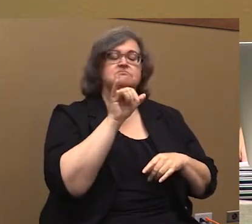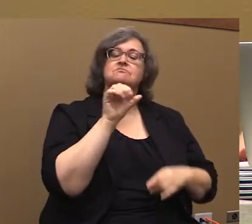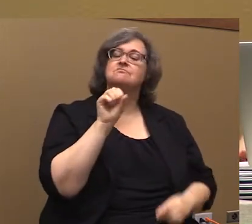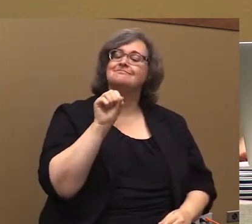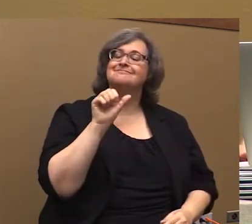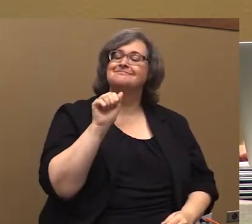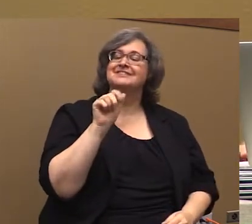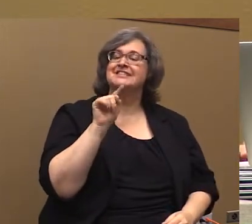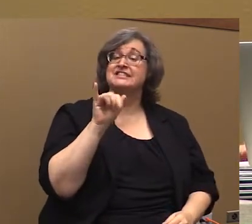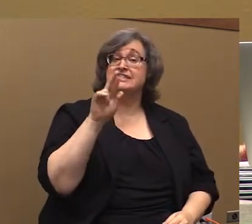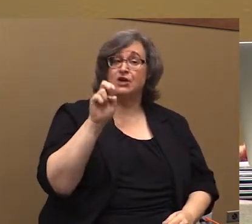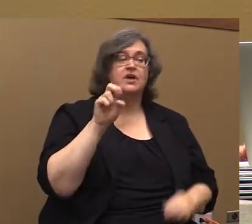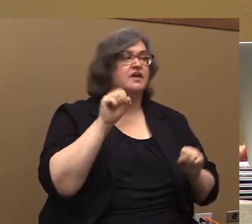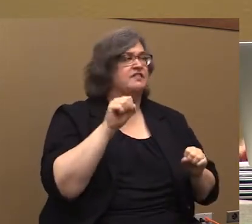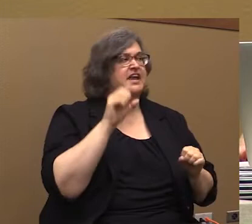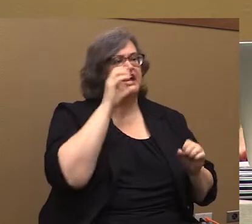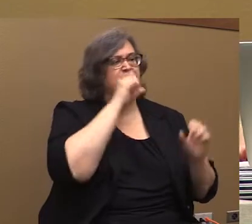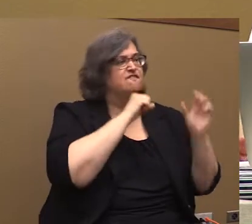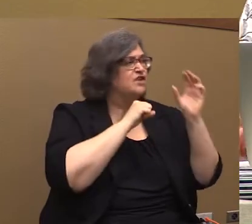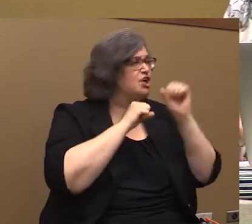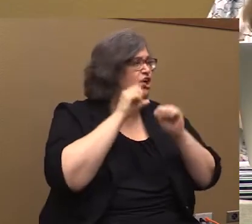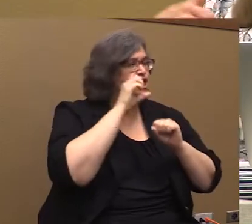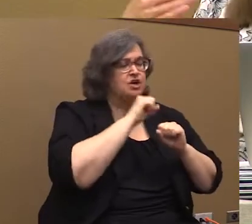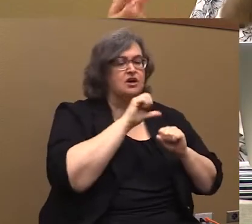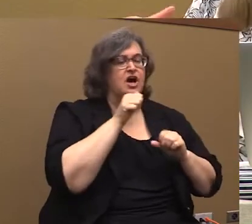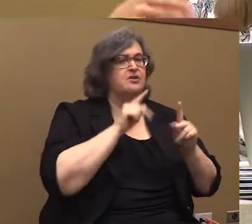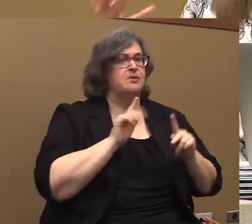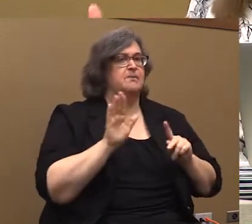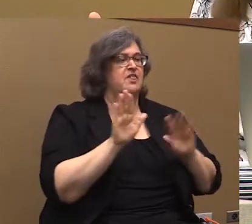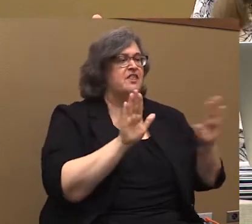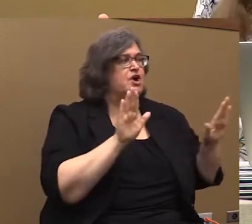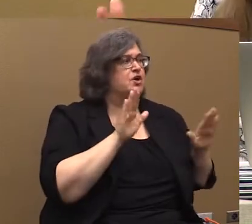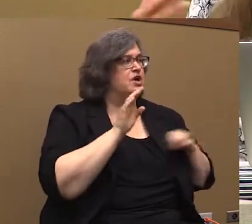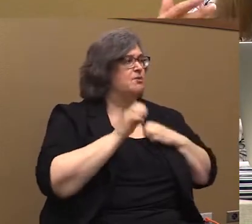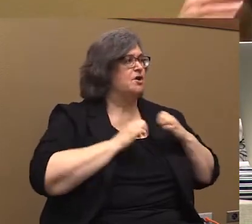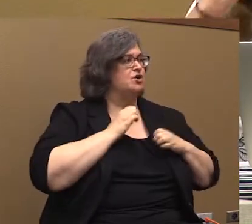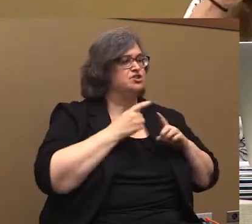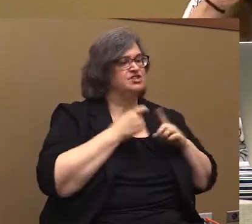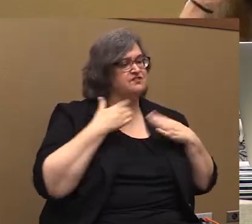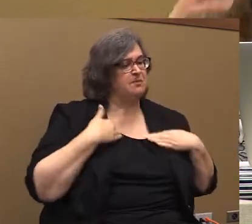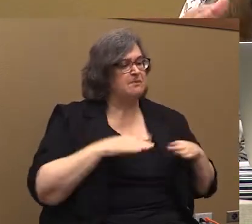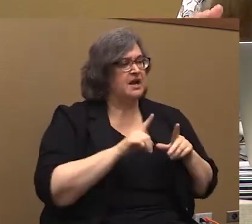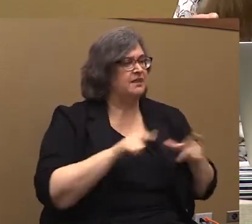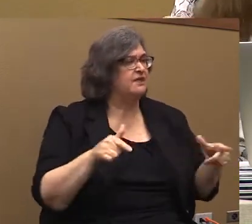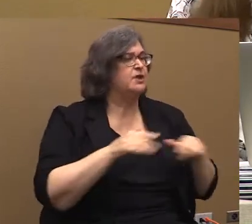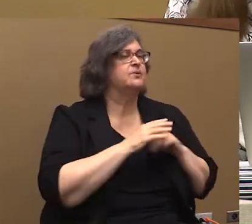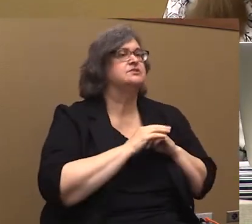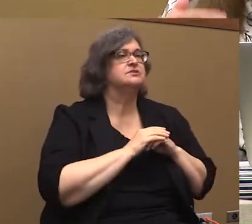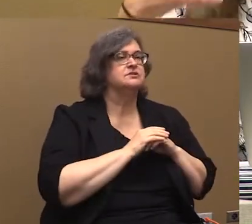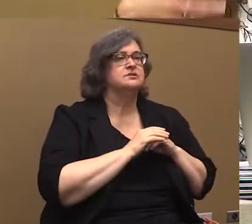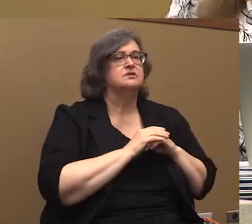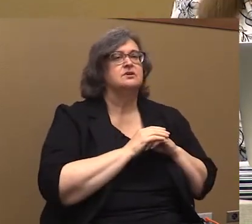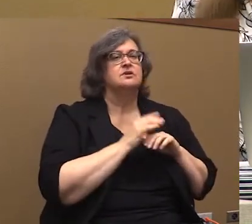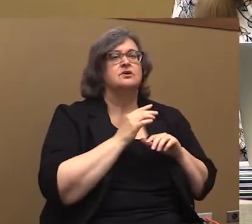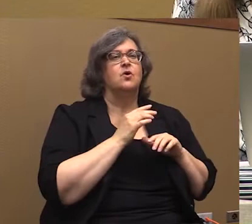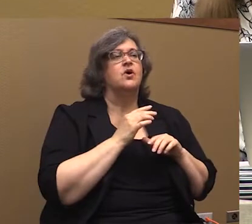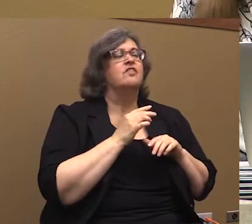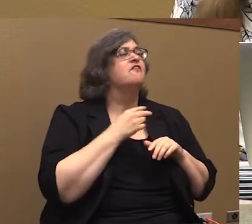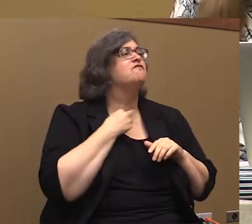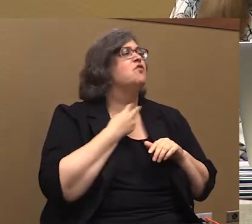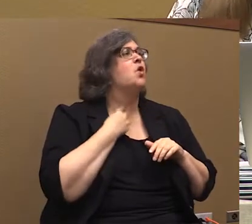sarcasm and satire. They can infer other people's emotions from their